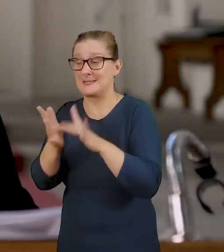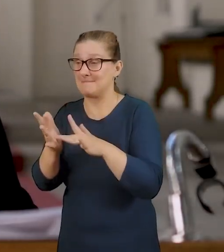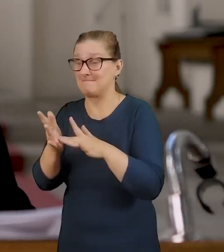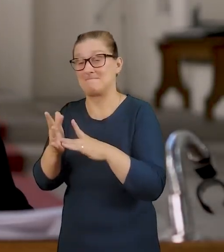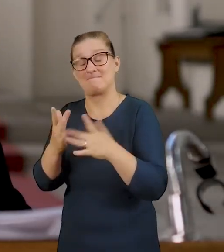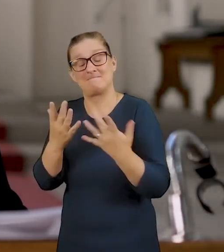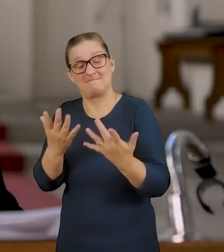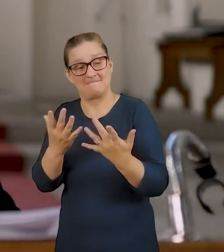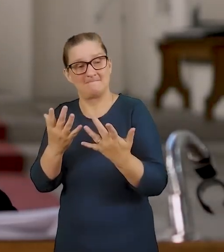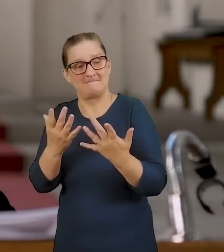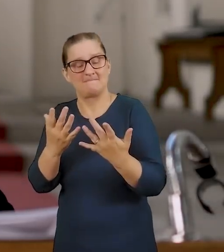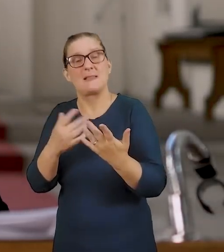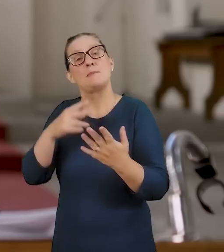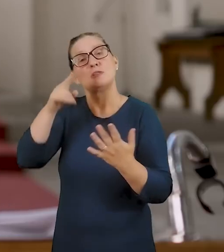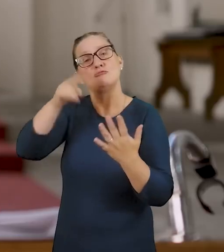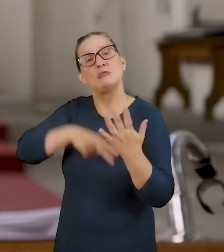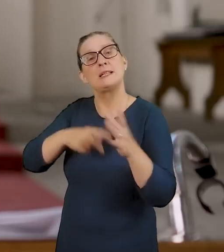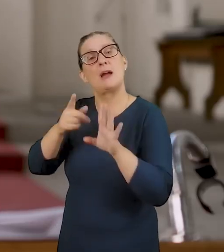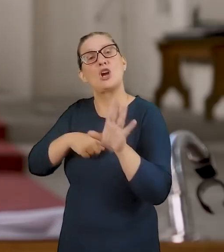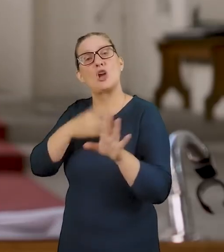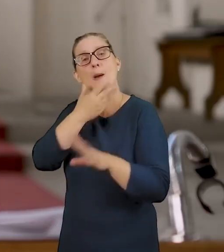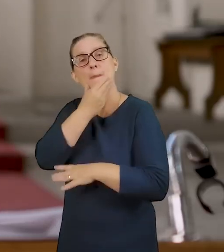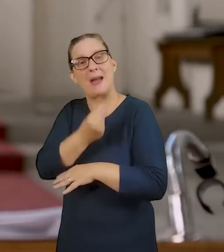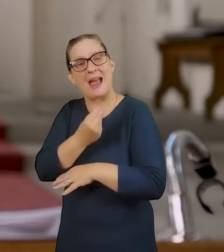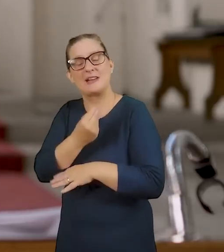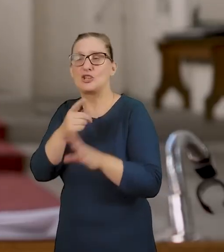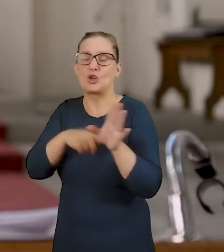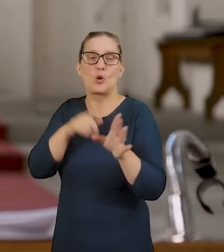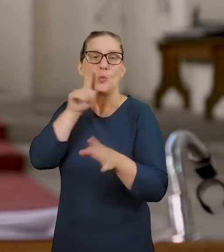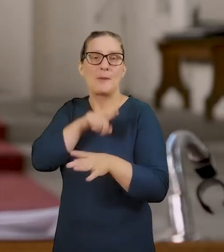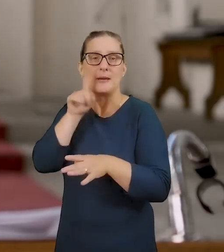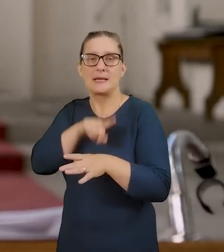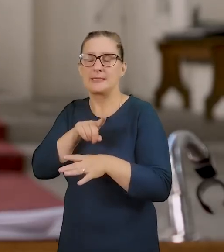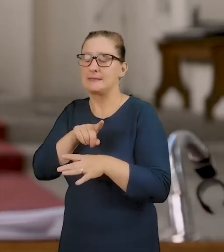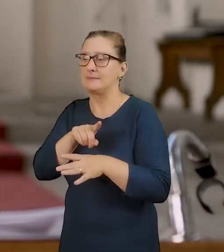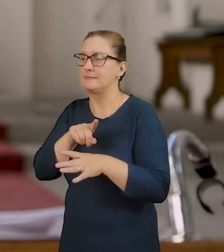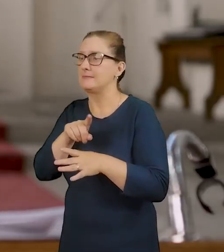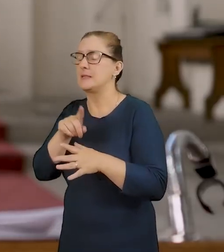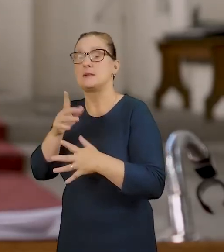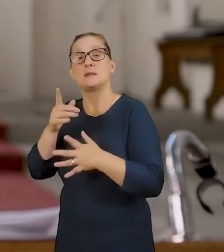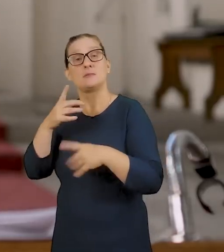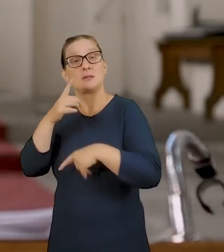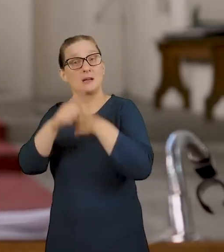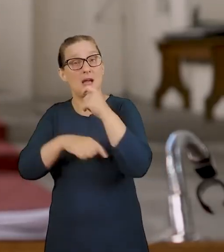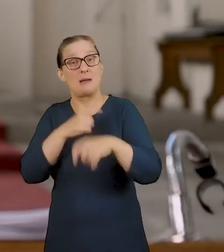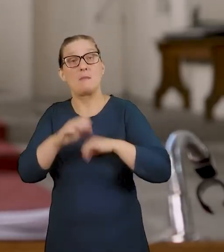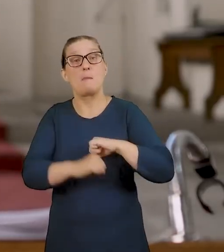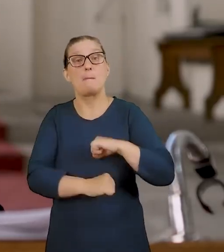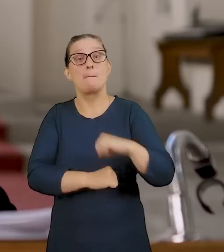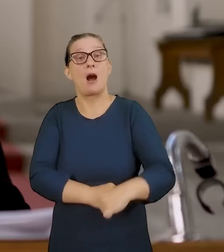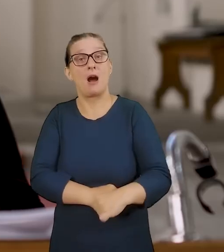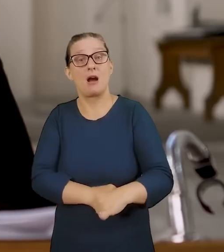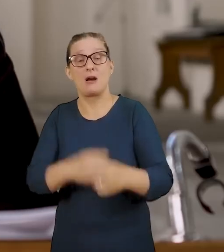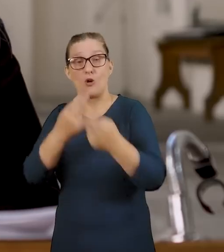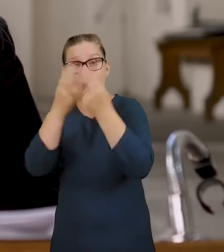of following Jesus. I've been reading about some young men and women who left ordinary lives to take vows and